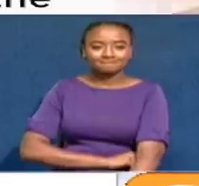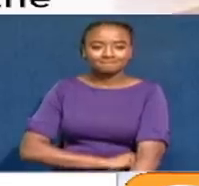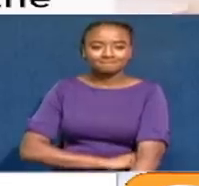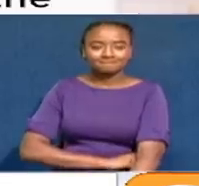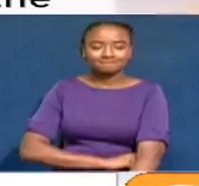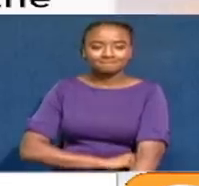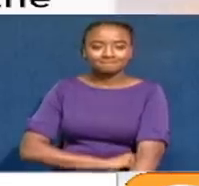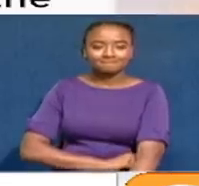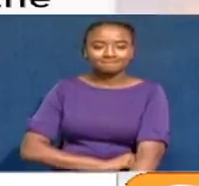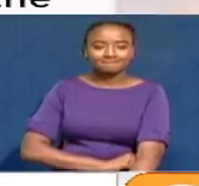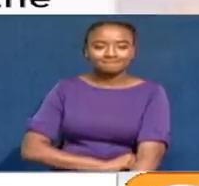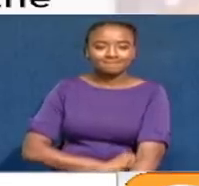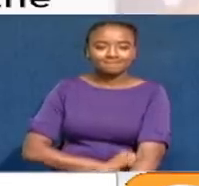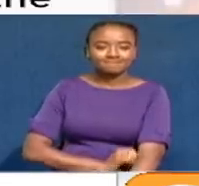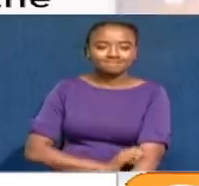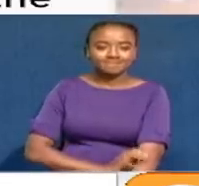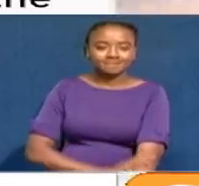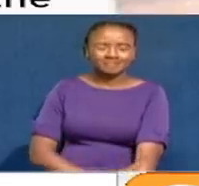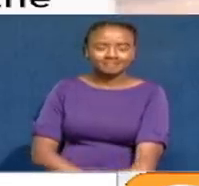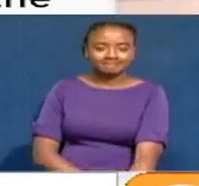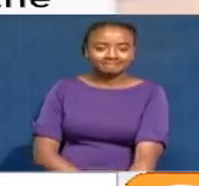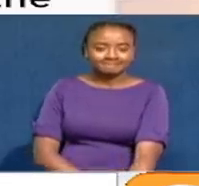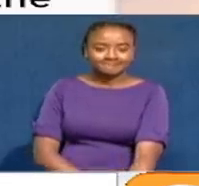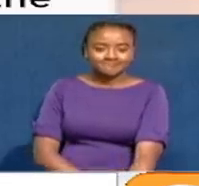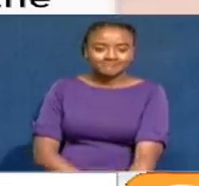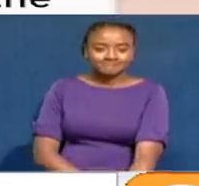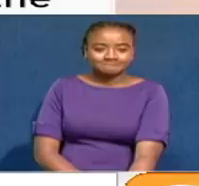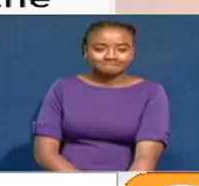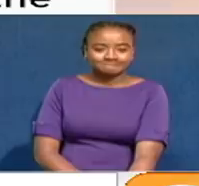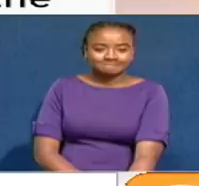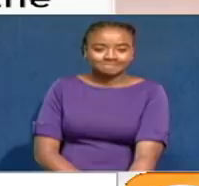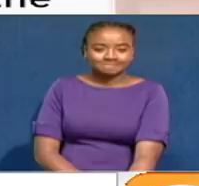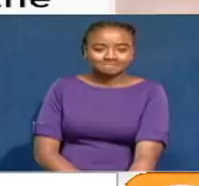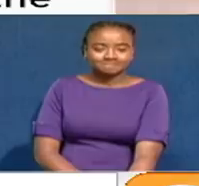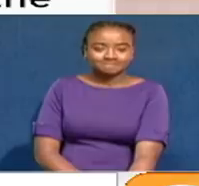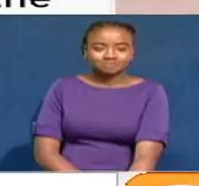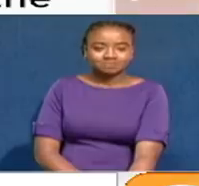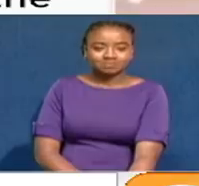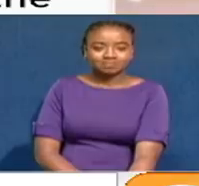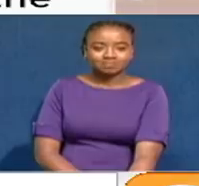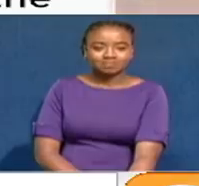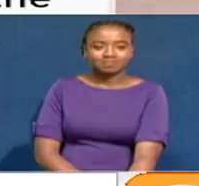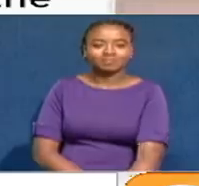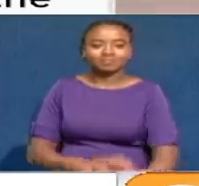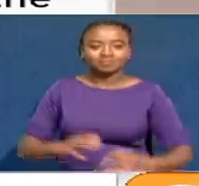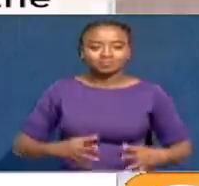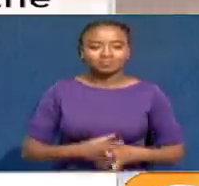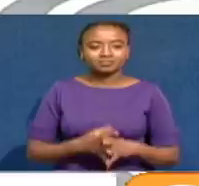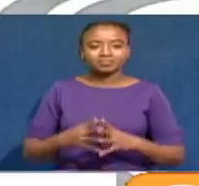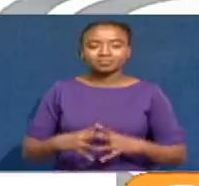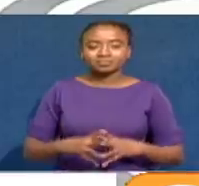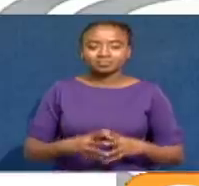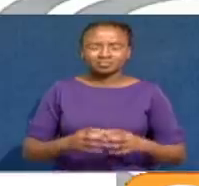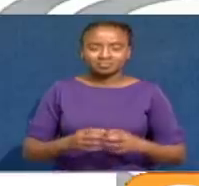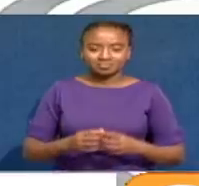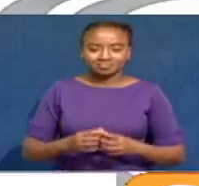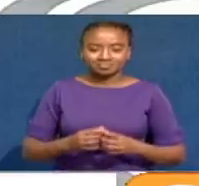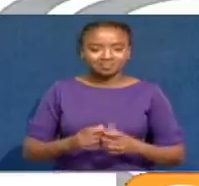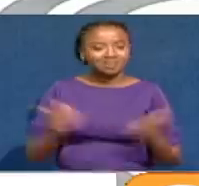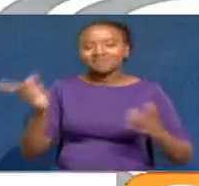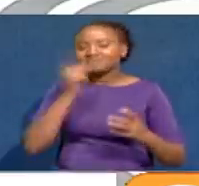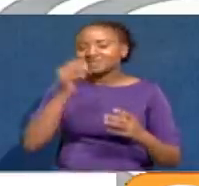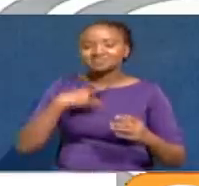youth. Let them contribute, or rather, let them continue borrowing. But the fact is, kwa ground, vitu ni different. I just gave